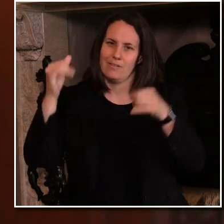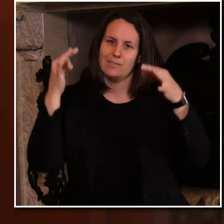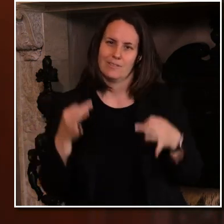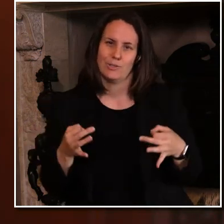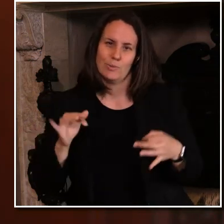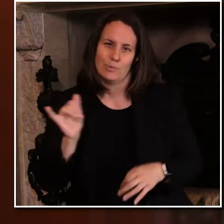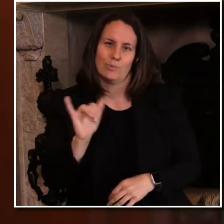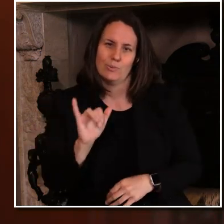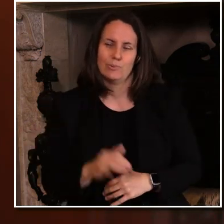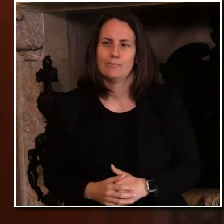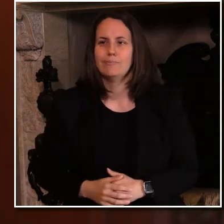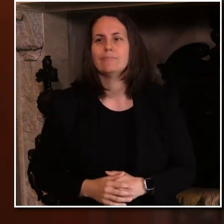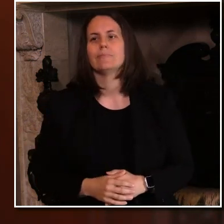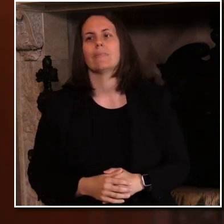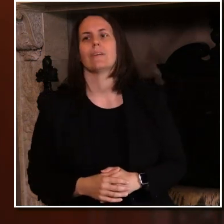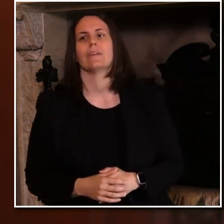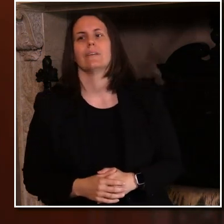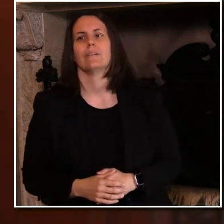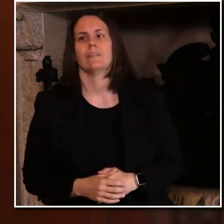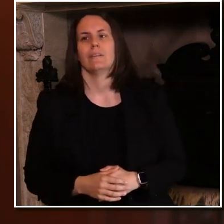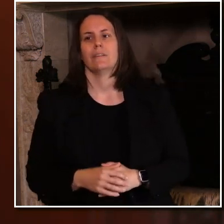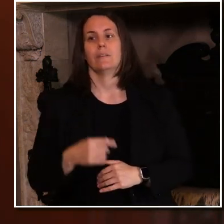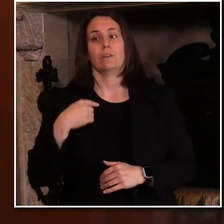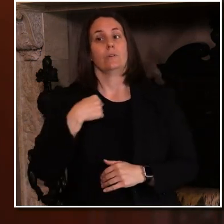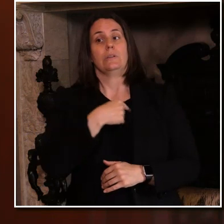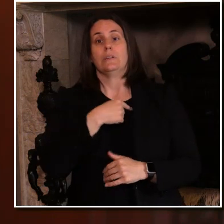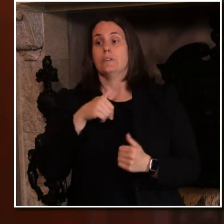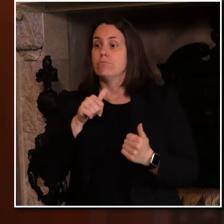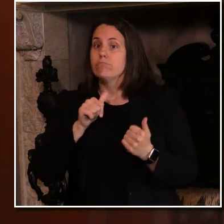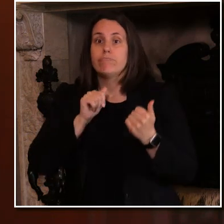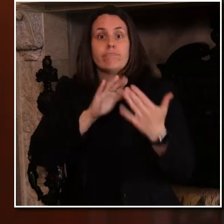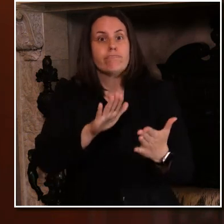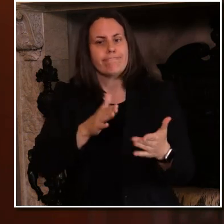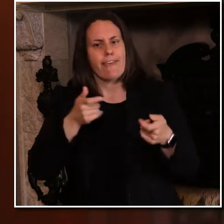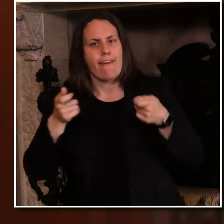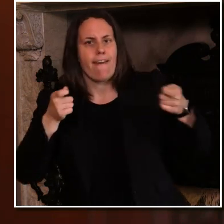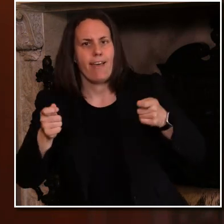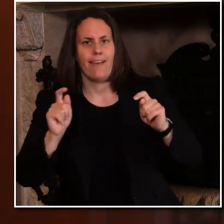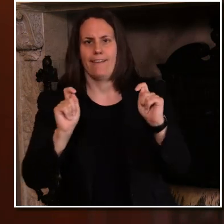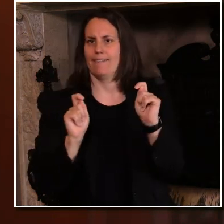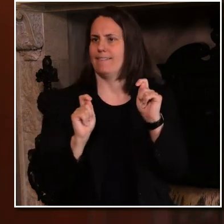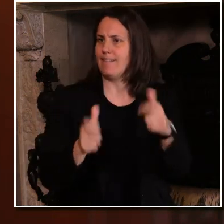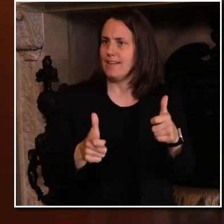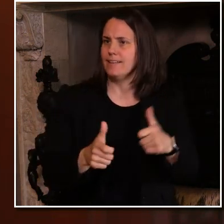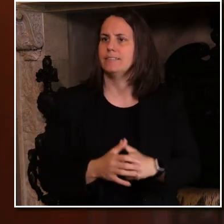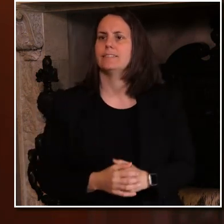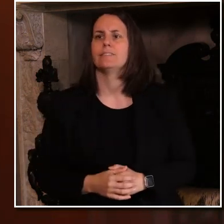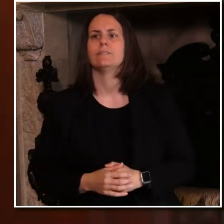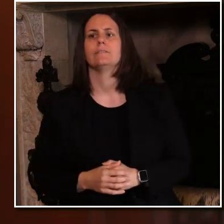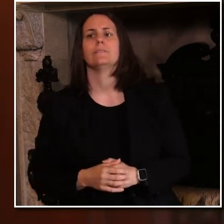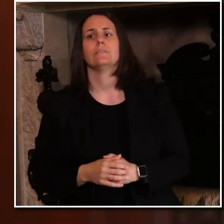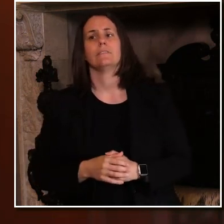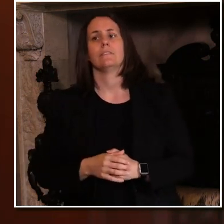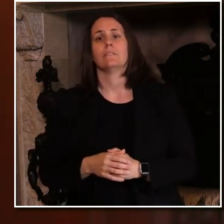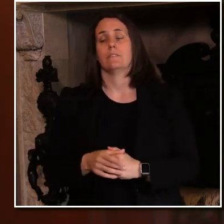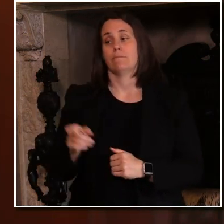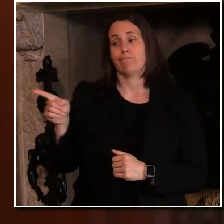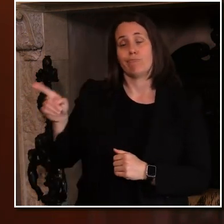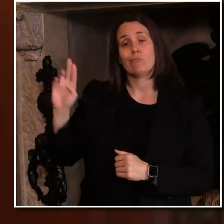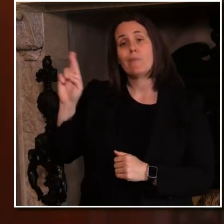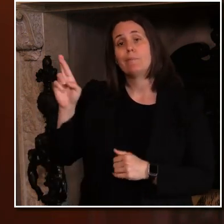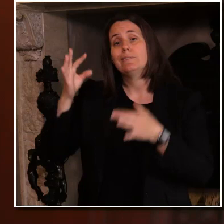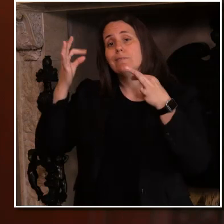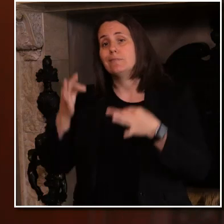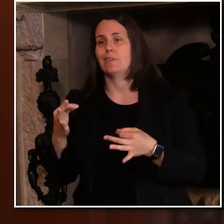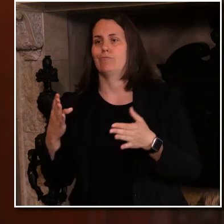and to save lives, the Republican lawsuit asked the Wisconsin Supreme Court to block the safer at home and